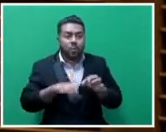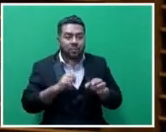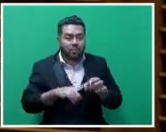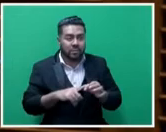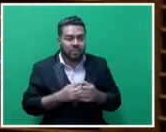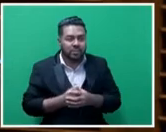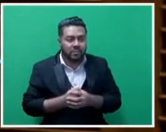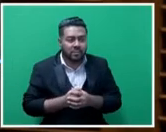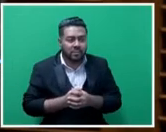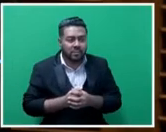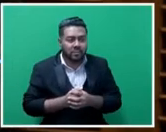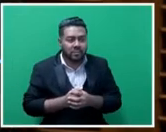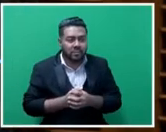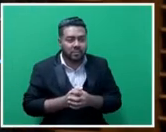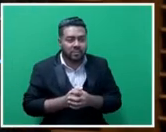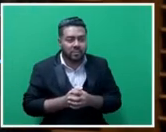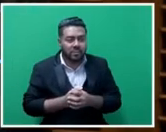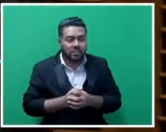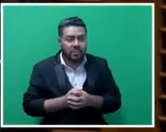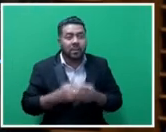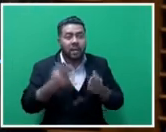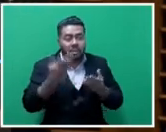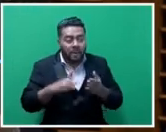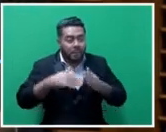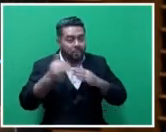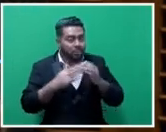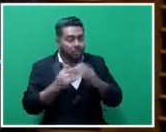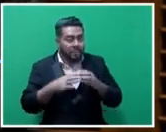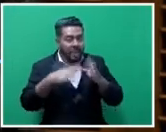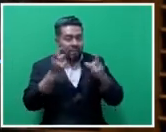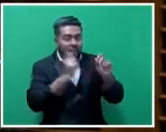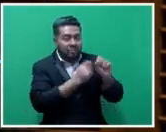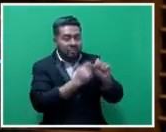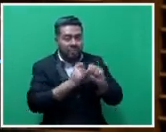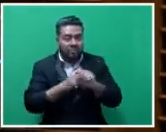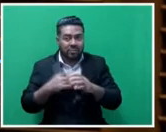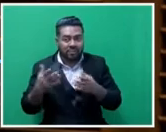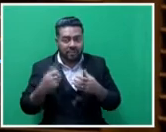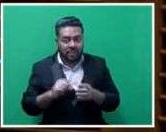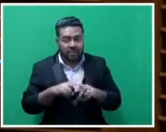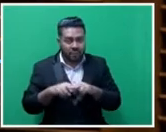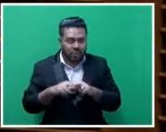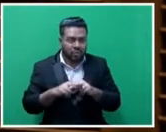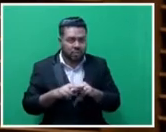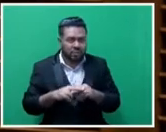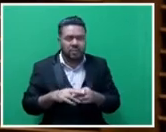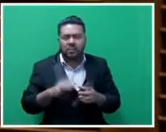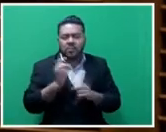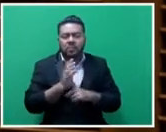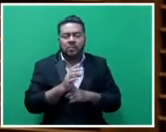Honourable Speaker, sir, the building and construction sector in Fiji is actually critical for the